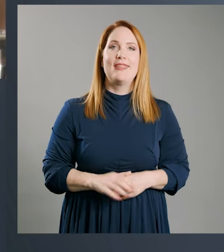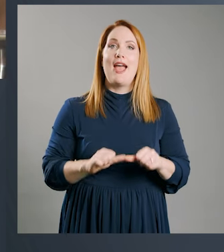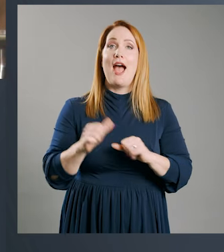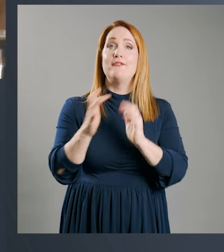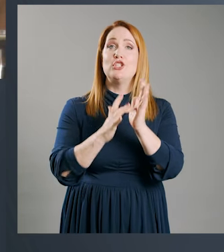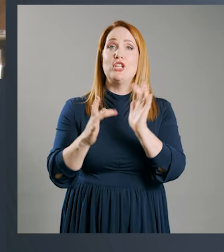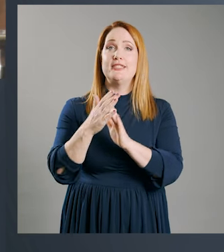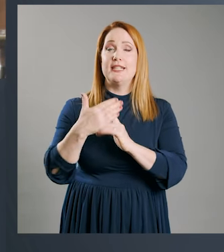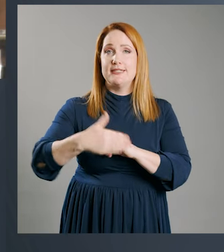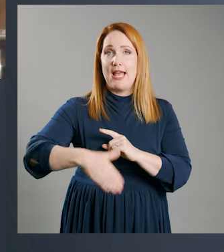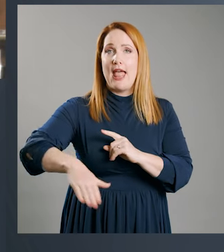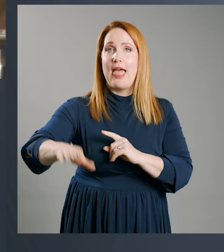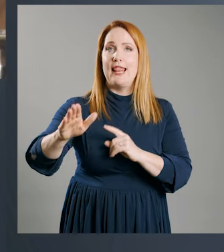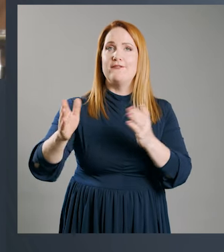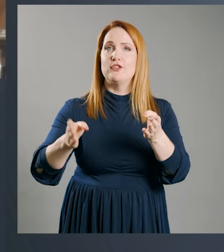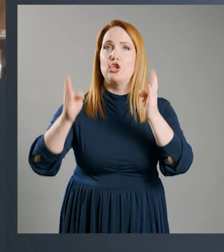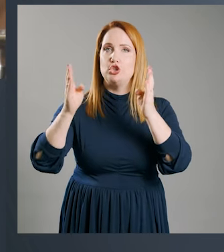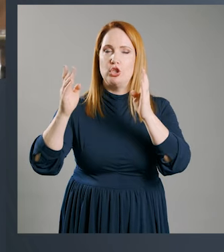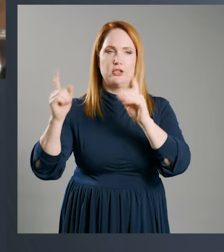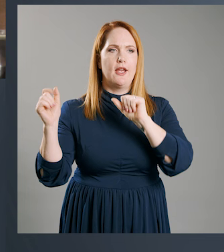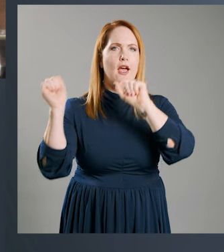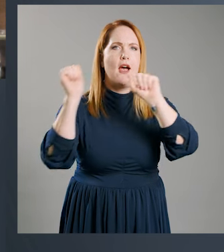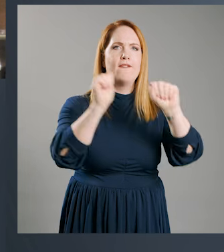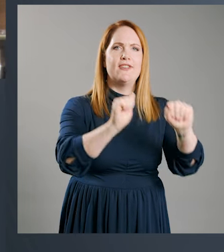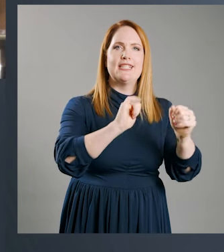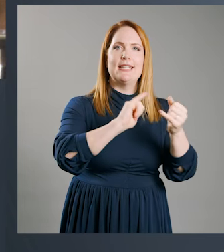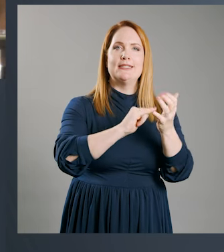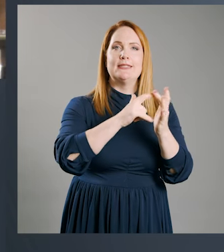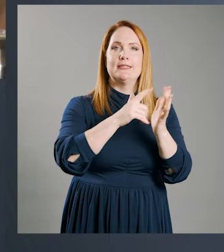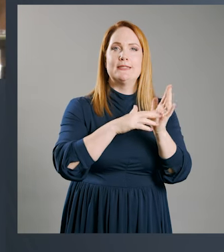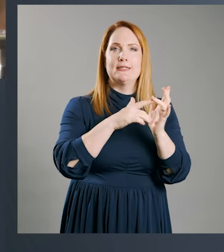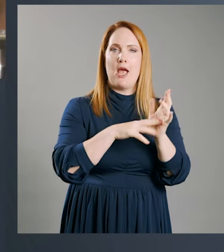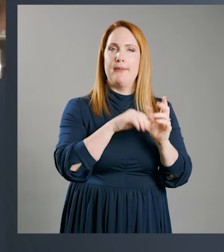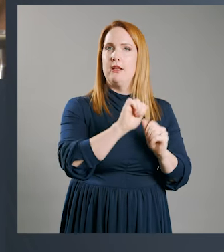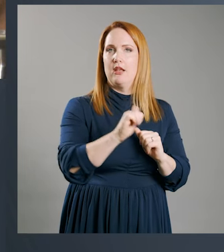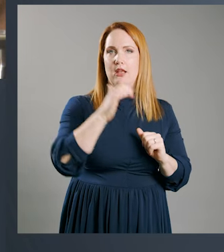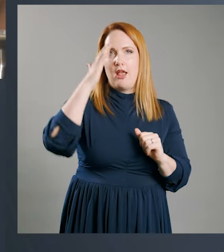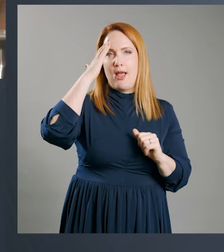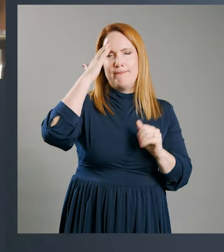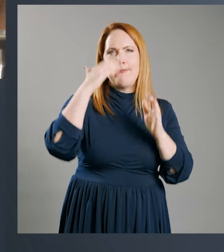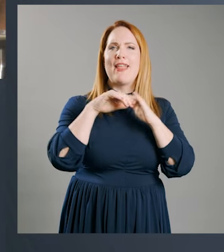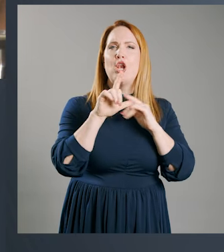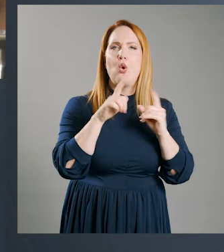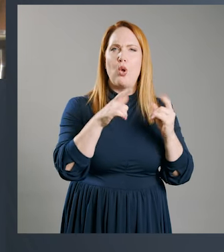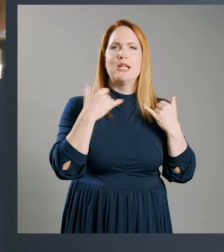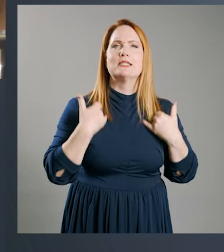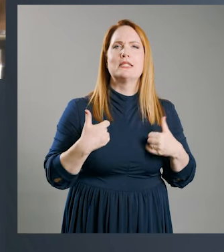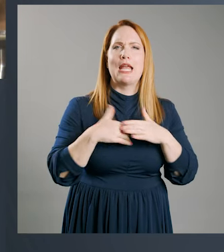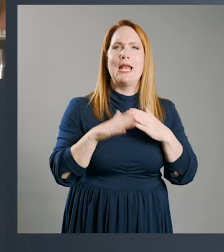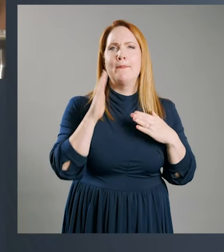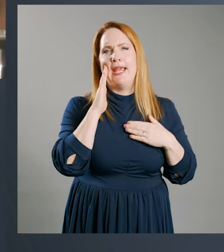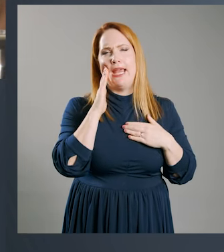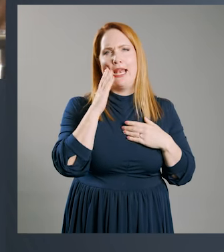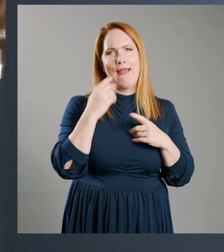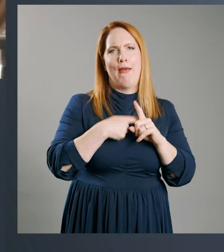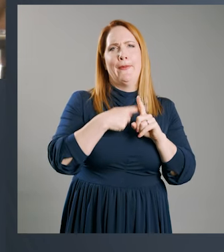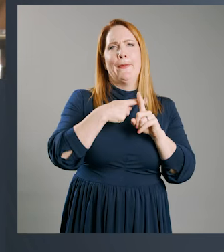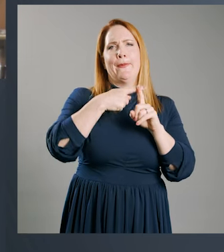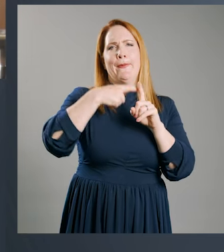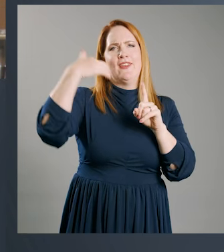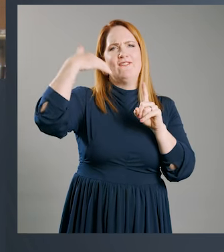After Jesus left the synagogue with James and John, they went to Simon and Andrew's home. Now, Simon's mother-in-law was sick in bed with a high fever.